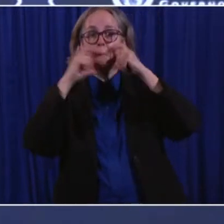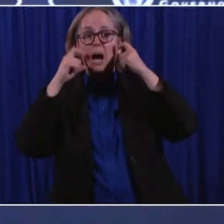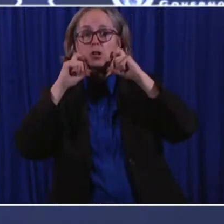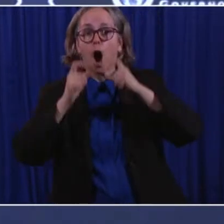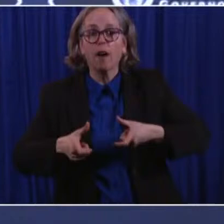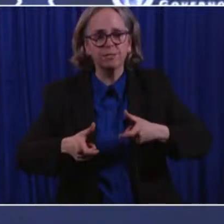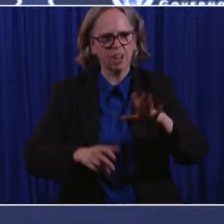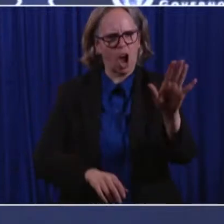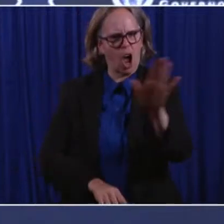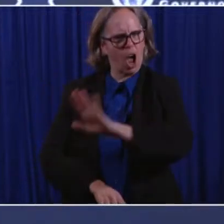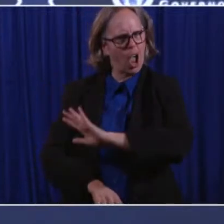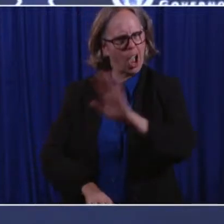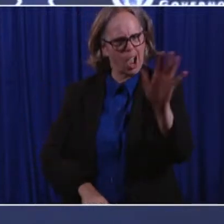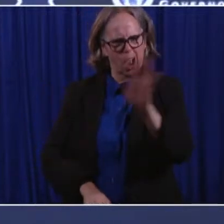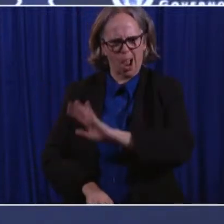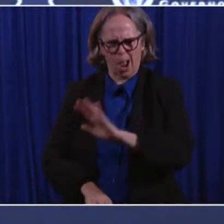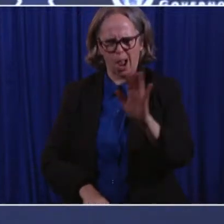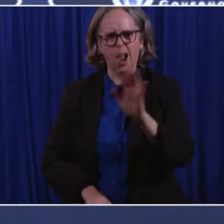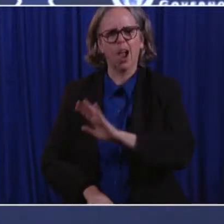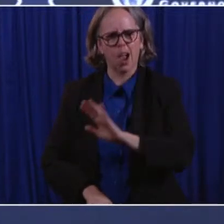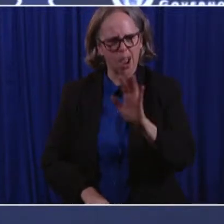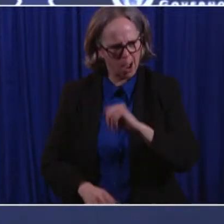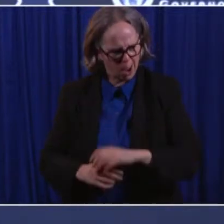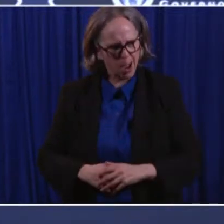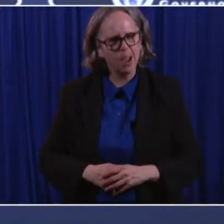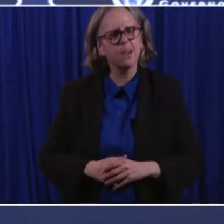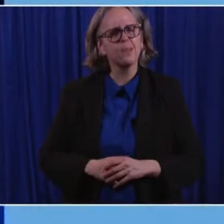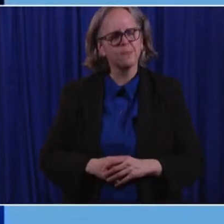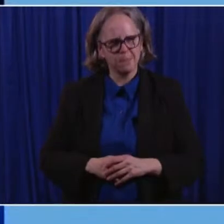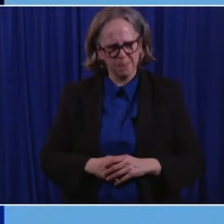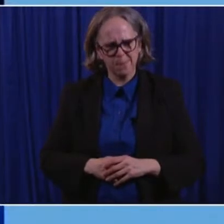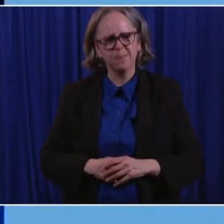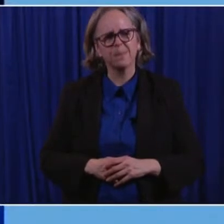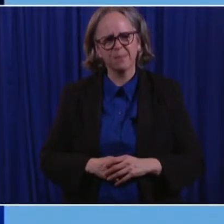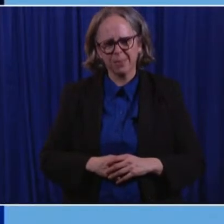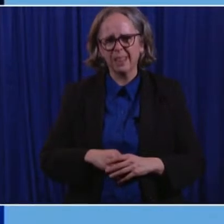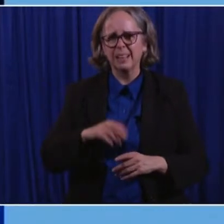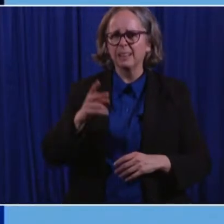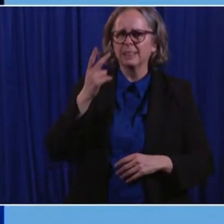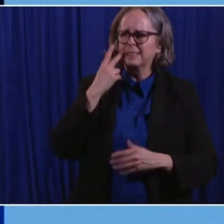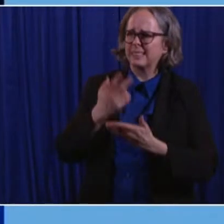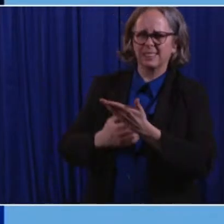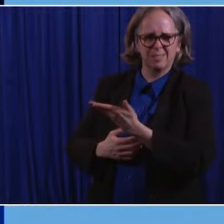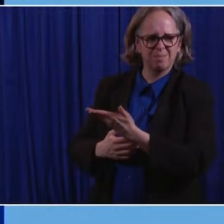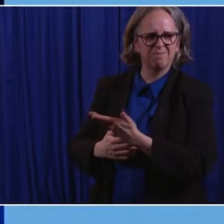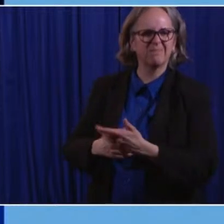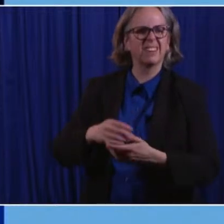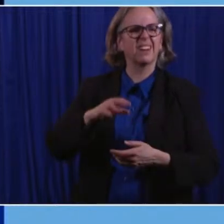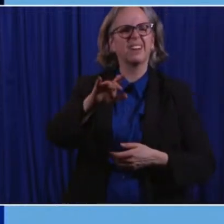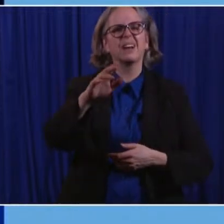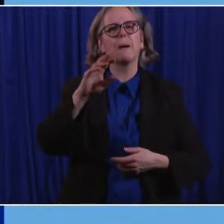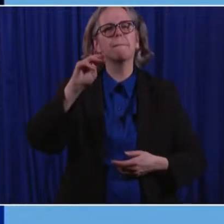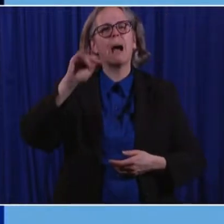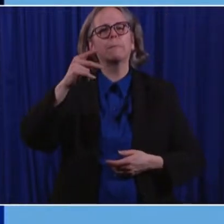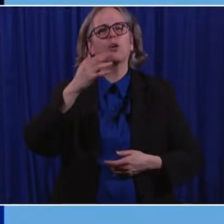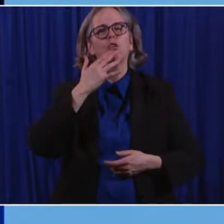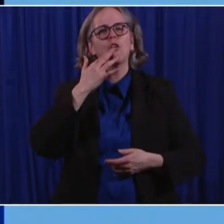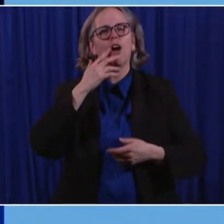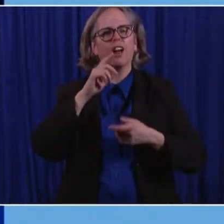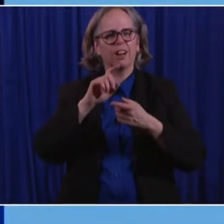statewide case rate continuing to decline, we're also seeing changes in our alert map. It wasn't too long ago that virtually everything on the map was